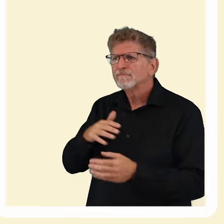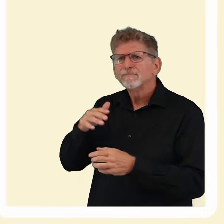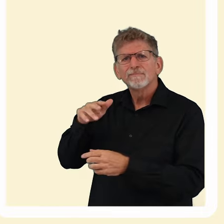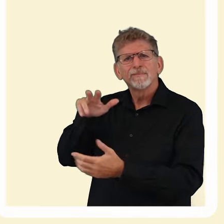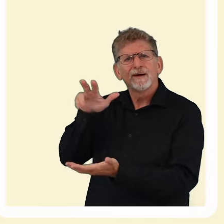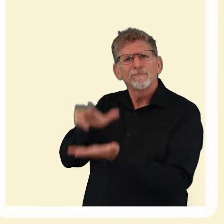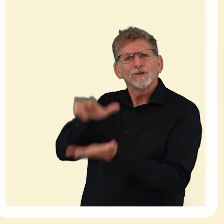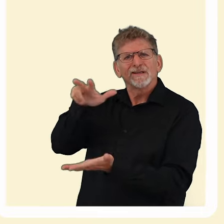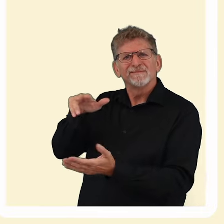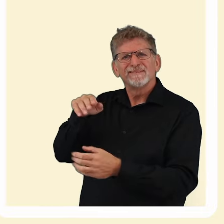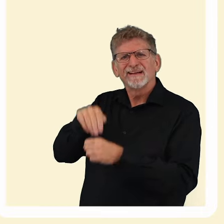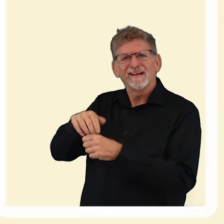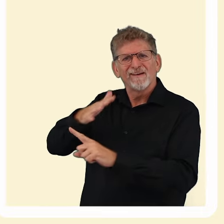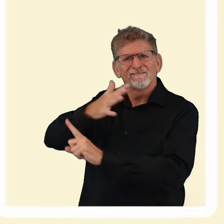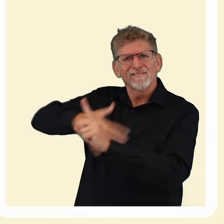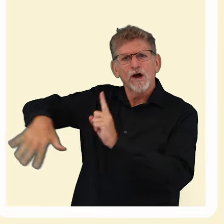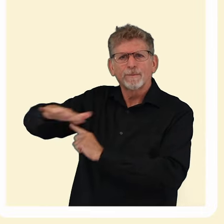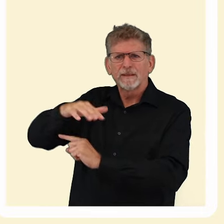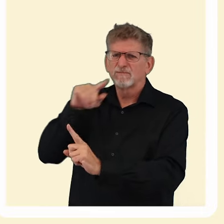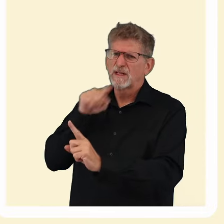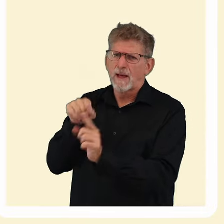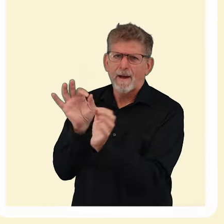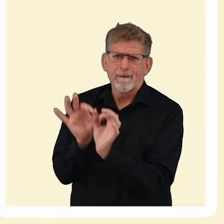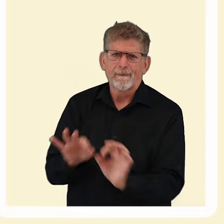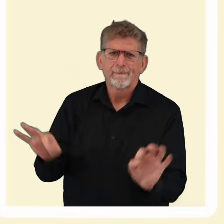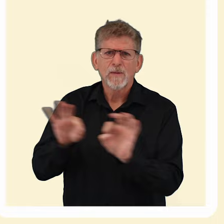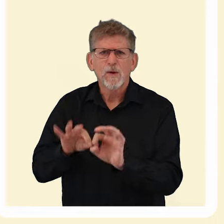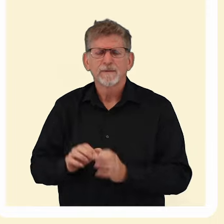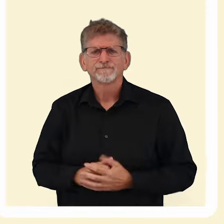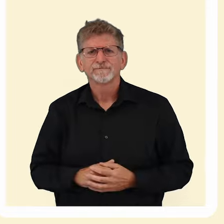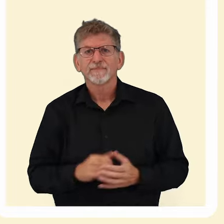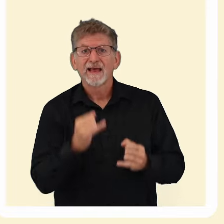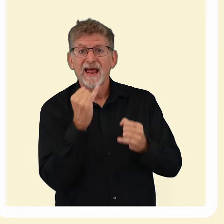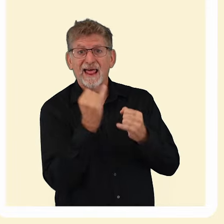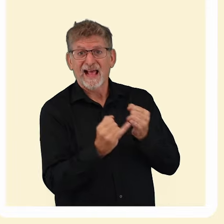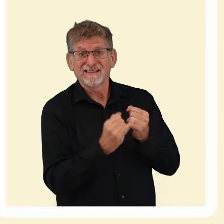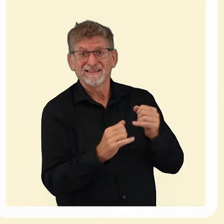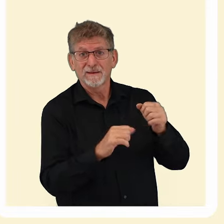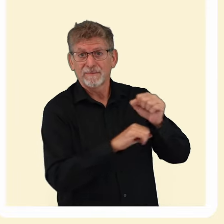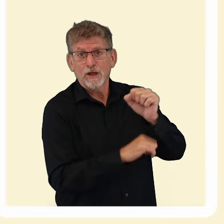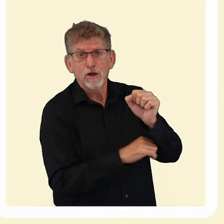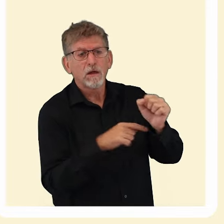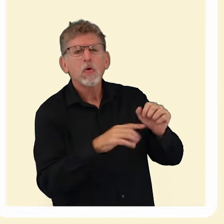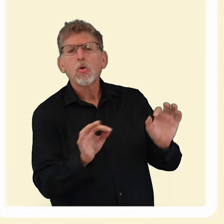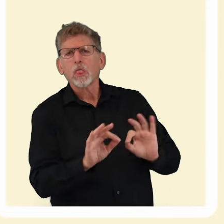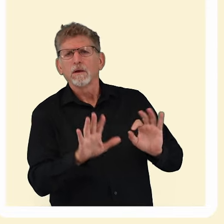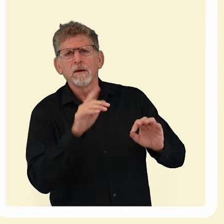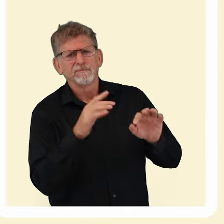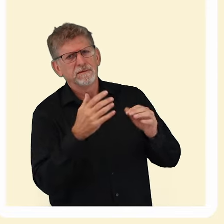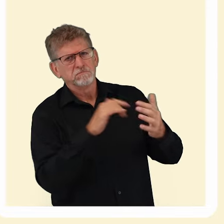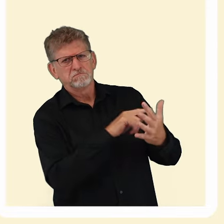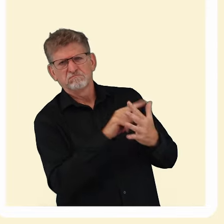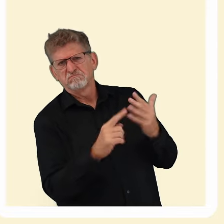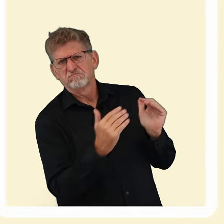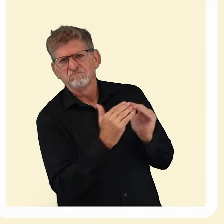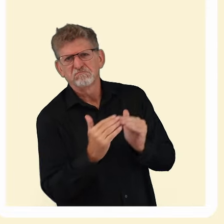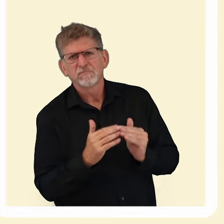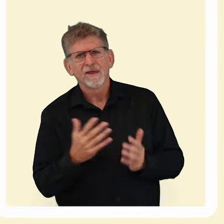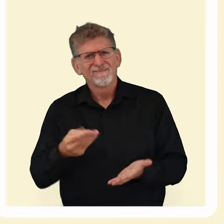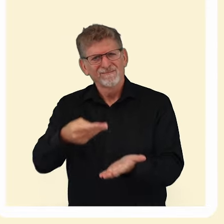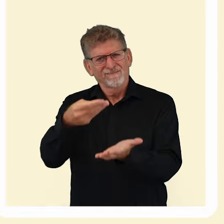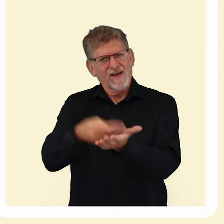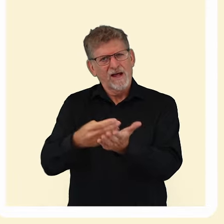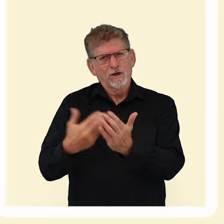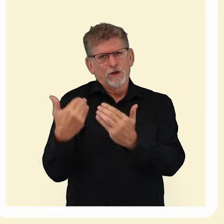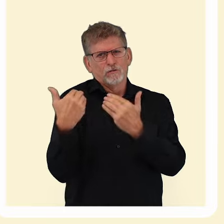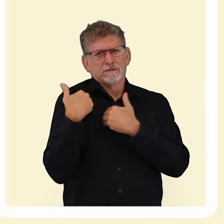our imprint is very important. Finally, and not least, is the financial